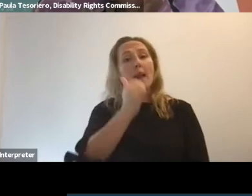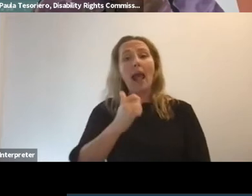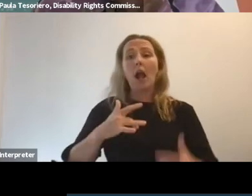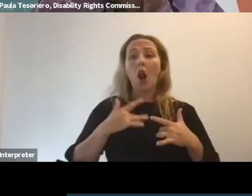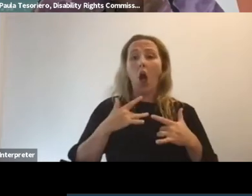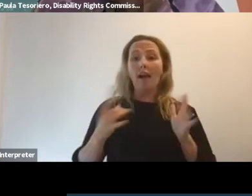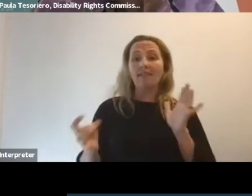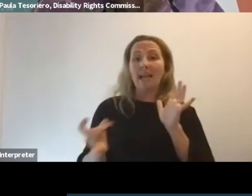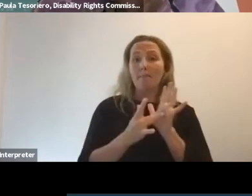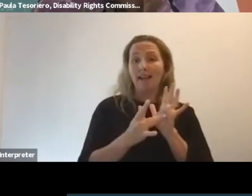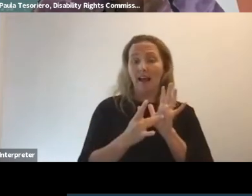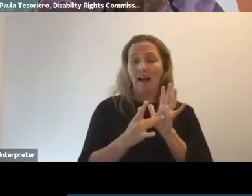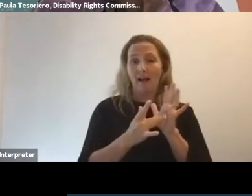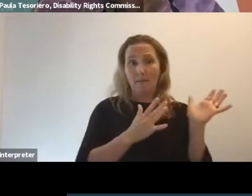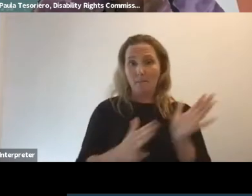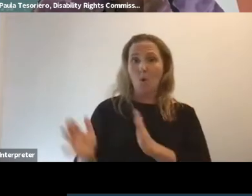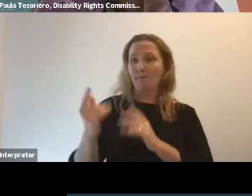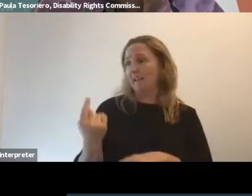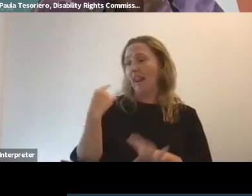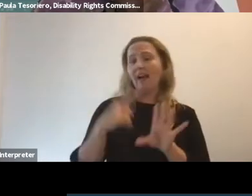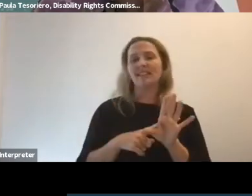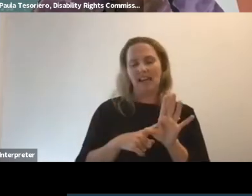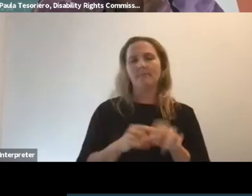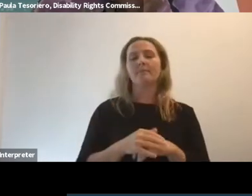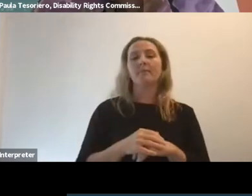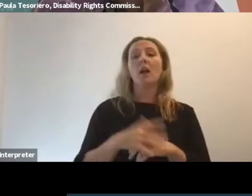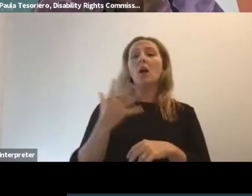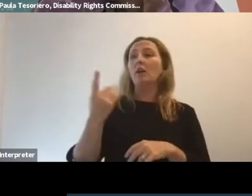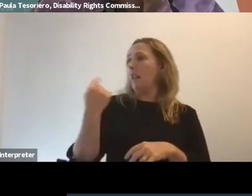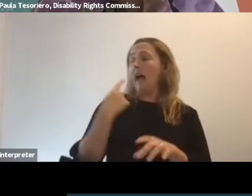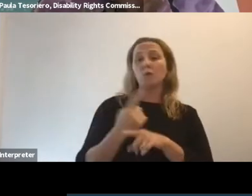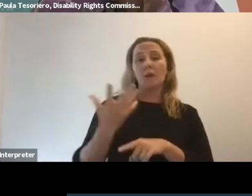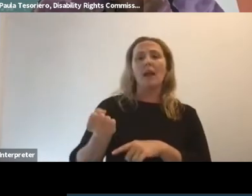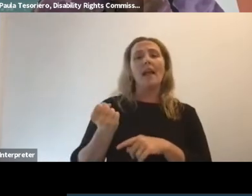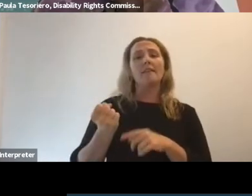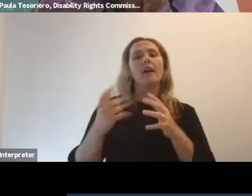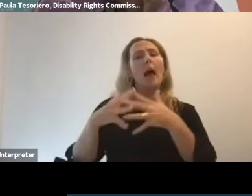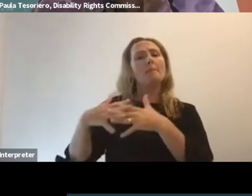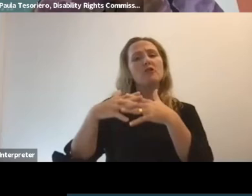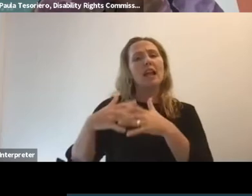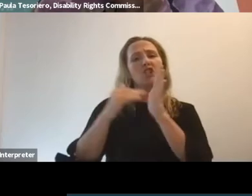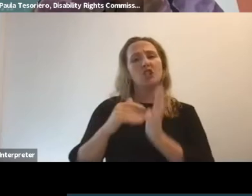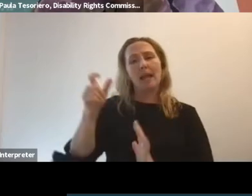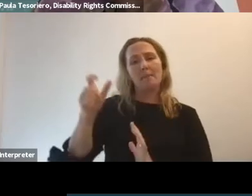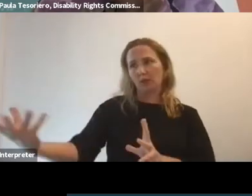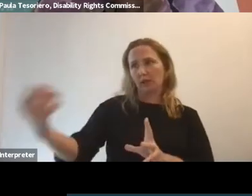our US chairman talking to a few of us here in New Zealand. And again, I think it sort of comes back to,